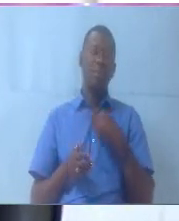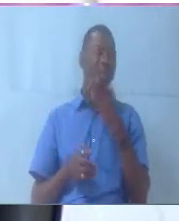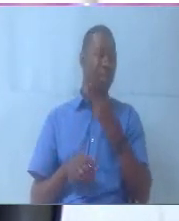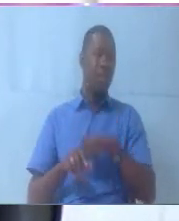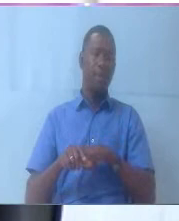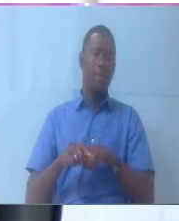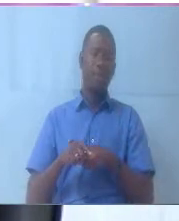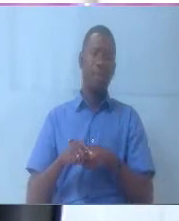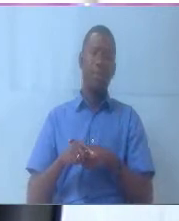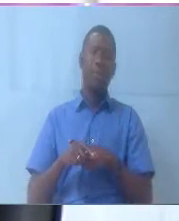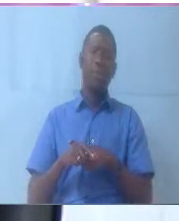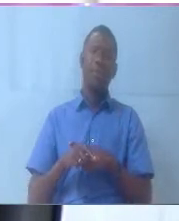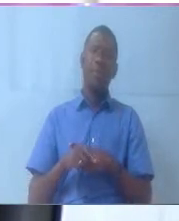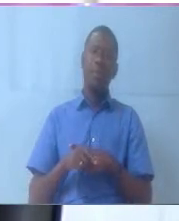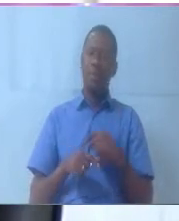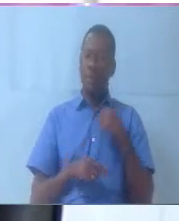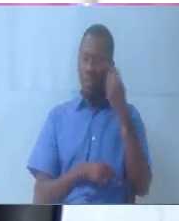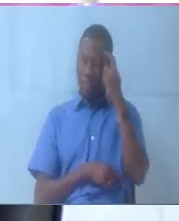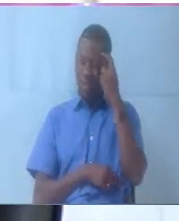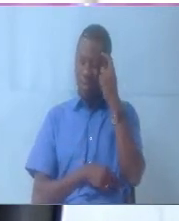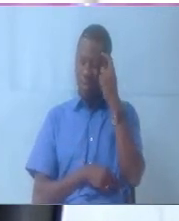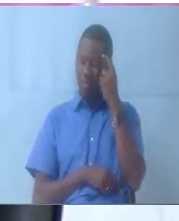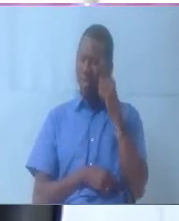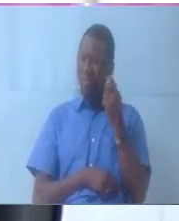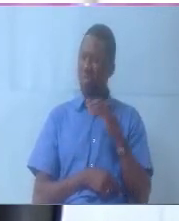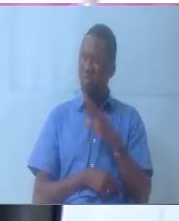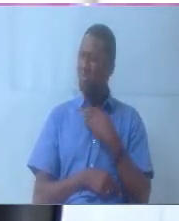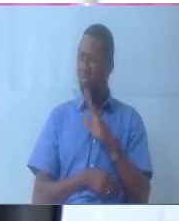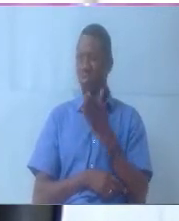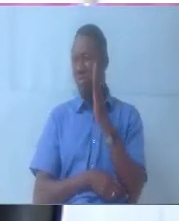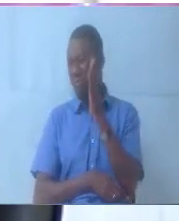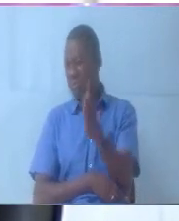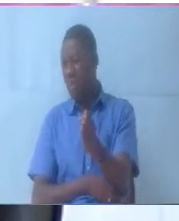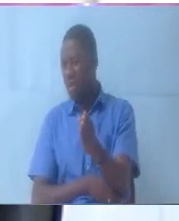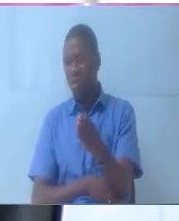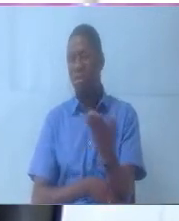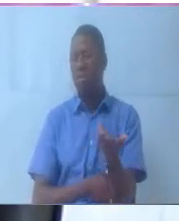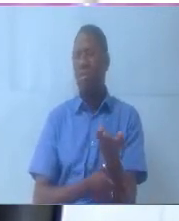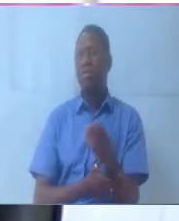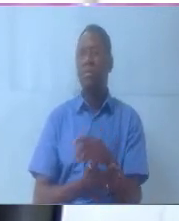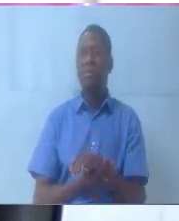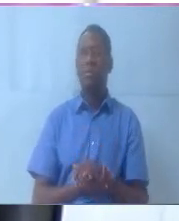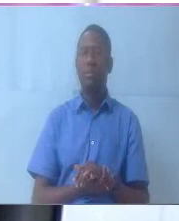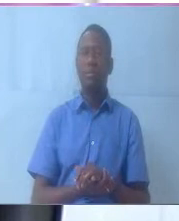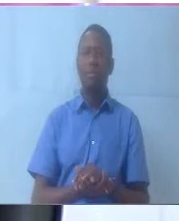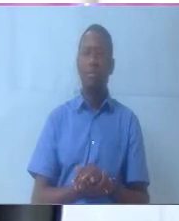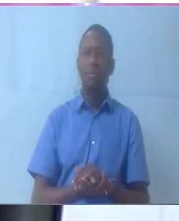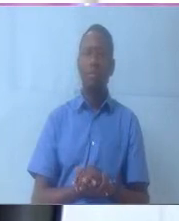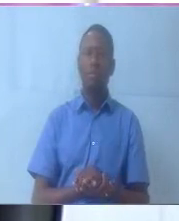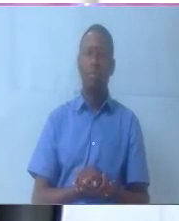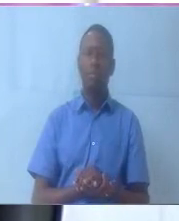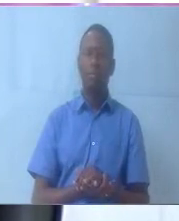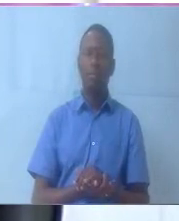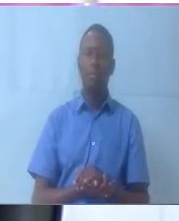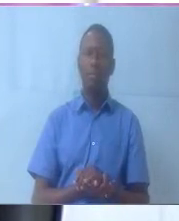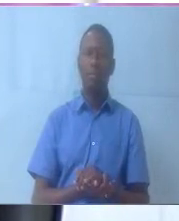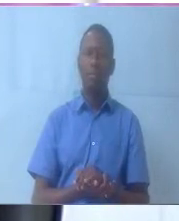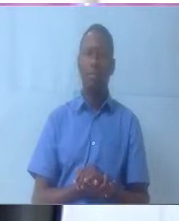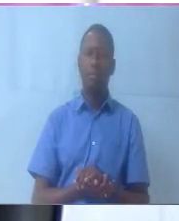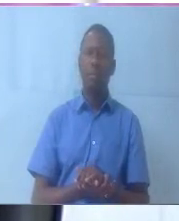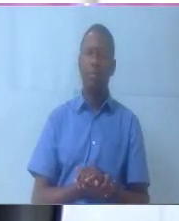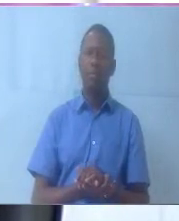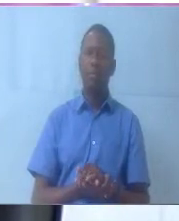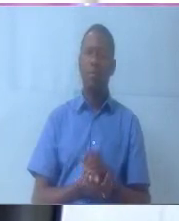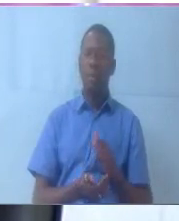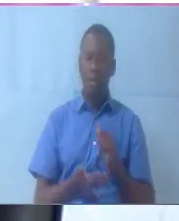concern about your fairness. Adun hani kitindir bunda ye ila de unda itandi ntela tilingo kenyala. By applying to